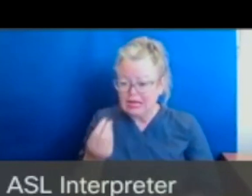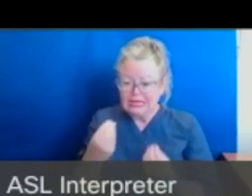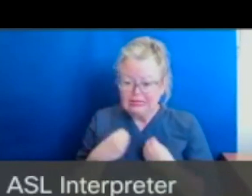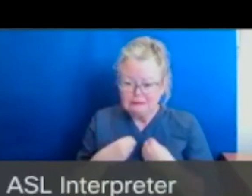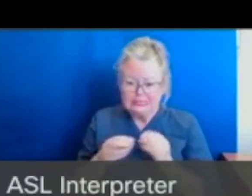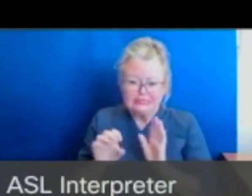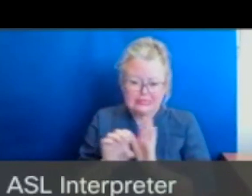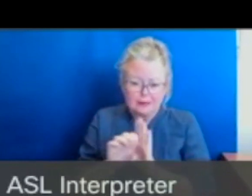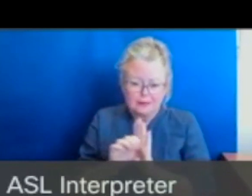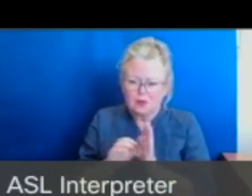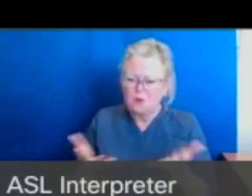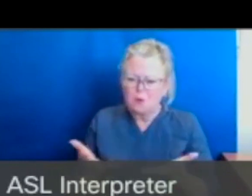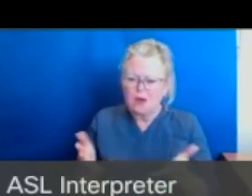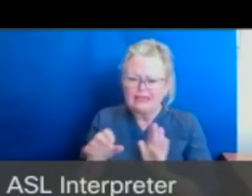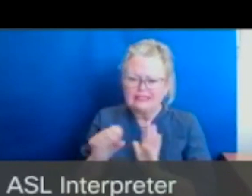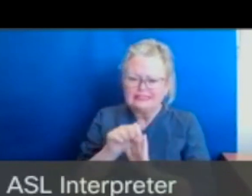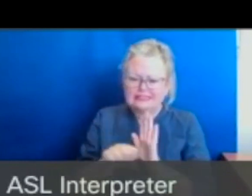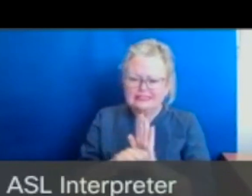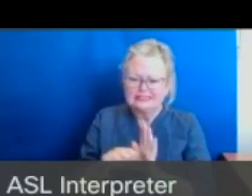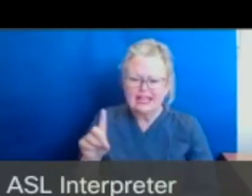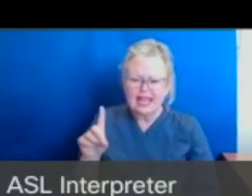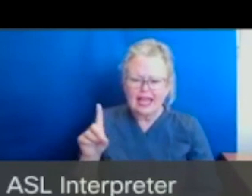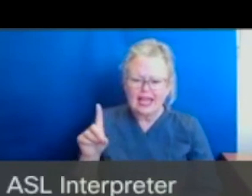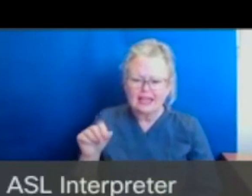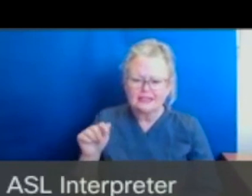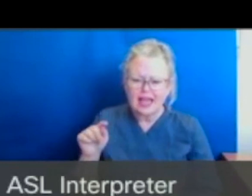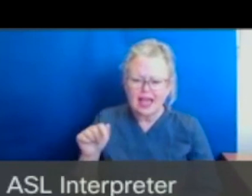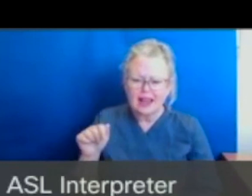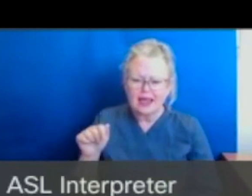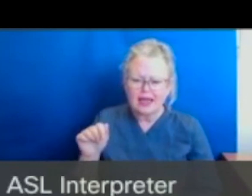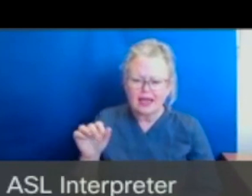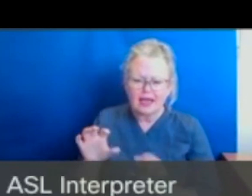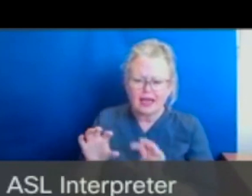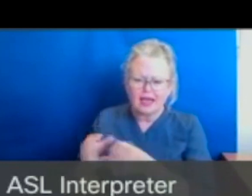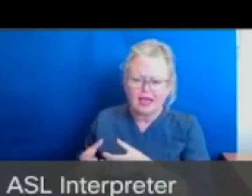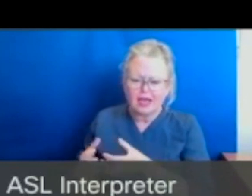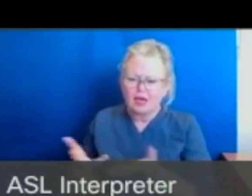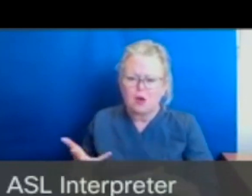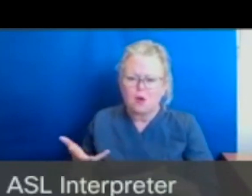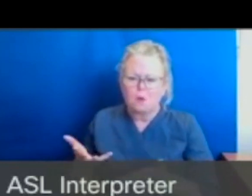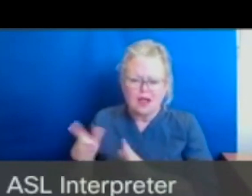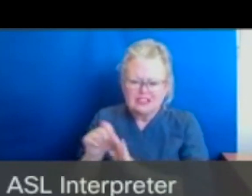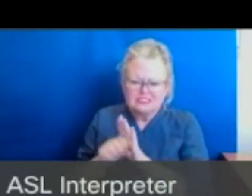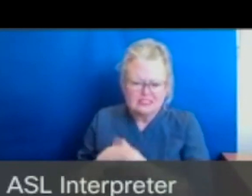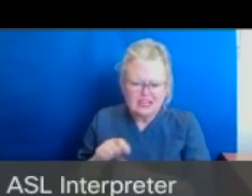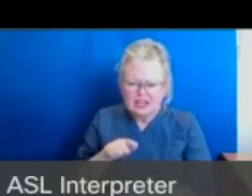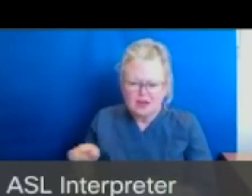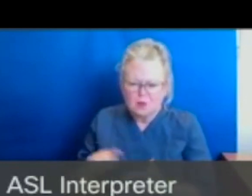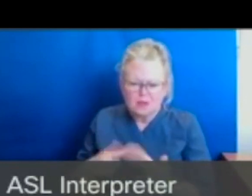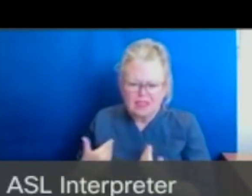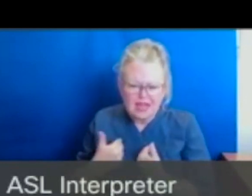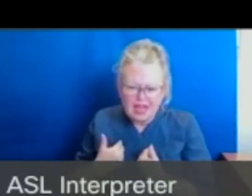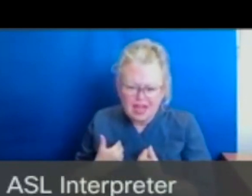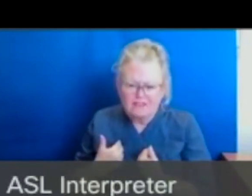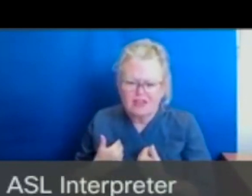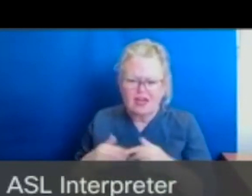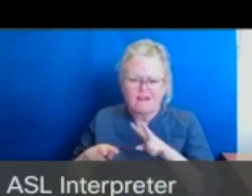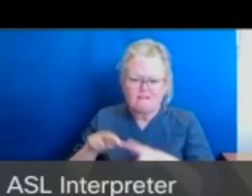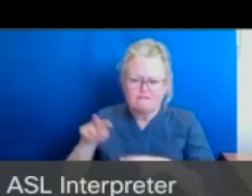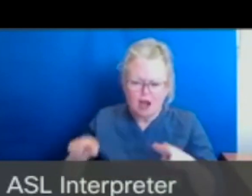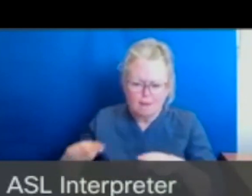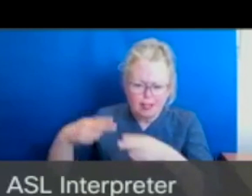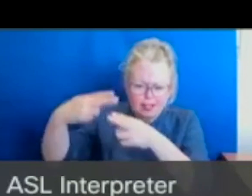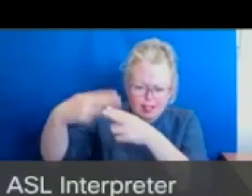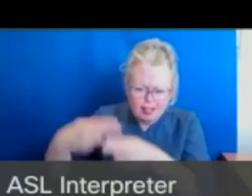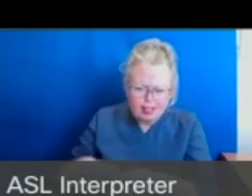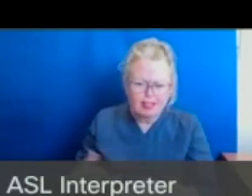data sets or the data that is available in the states? What are some of the variables, some